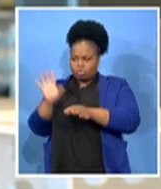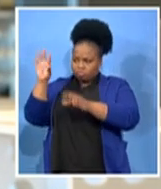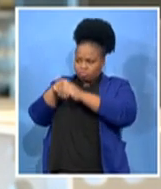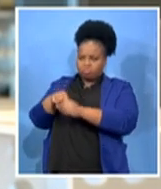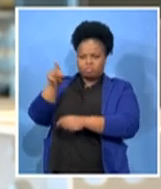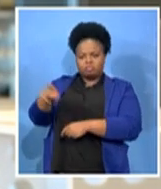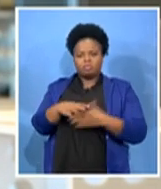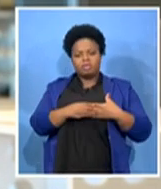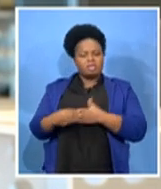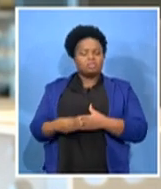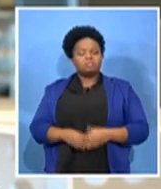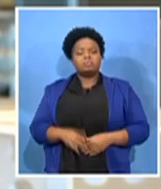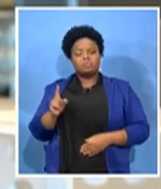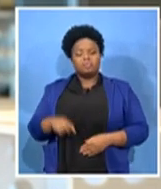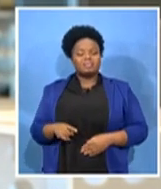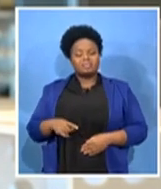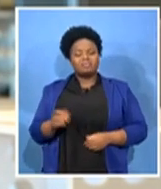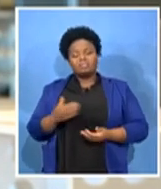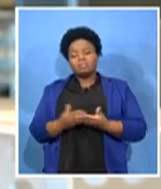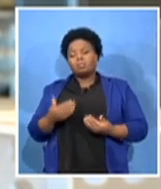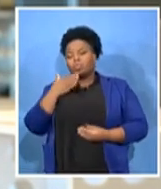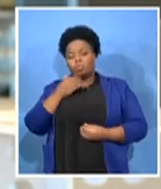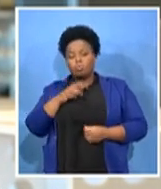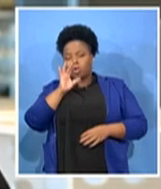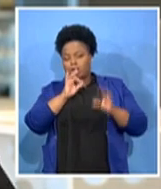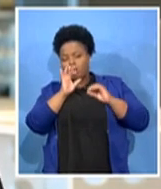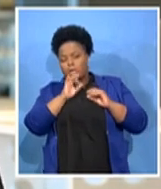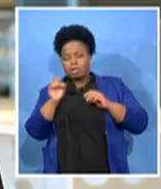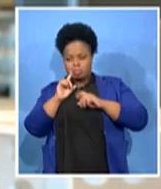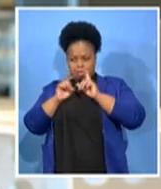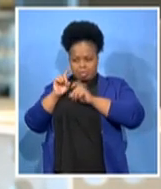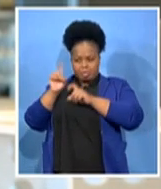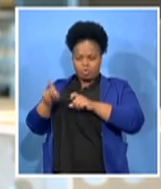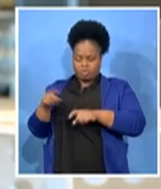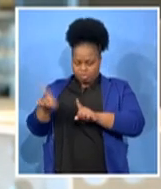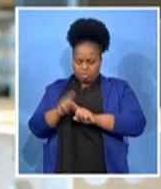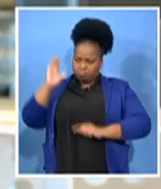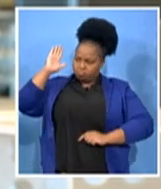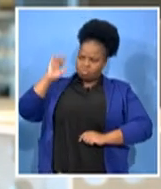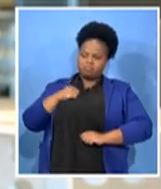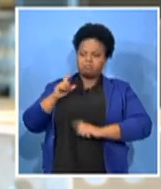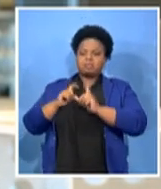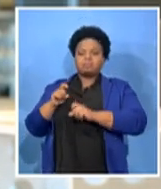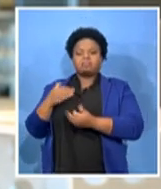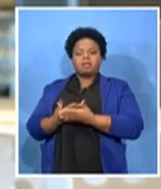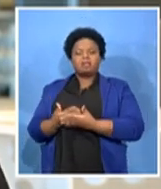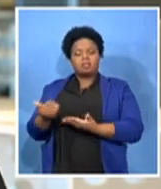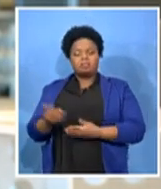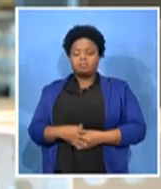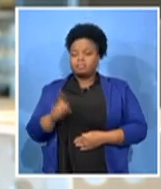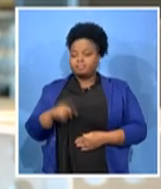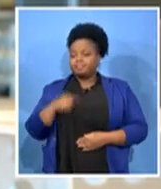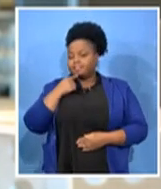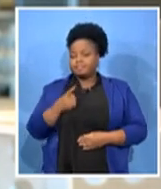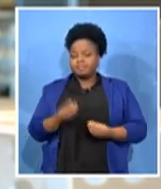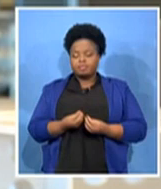that you have said they have come to help. So he must say something about the State Capture Commission. He